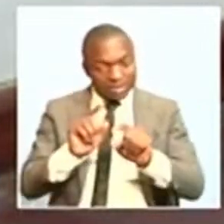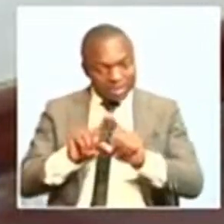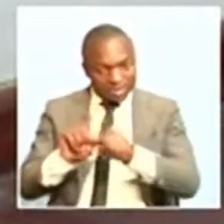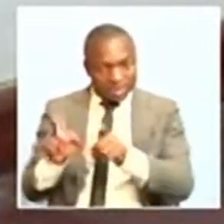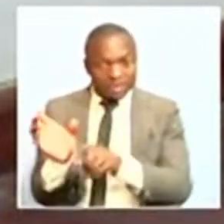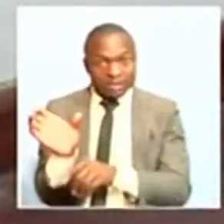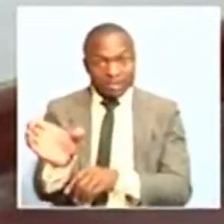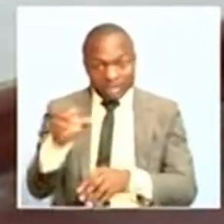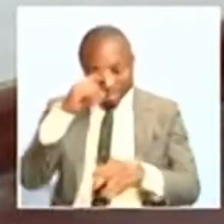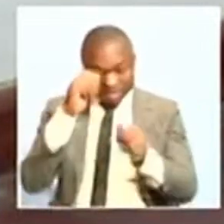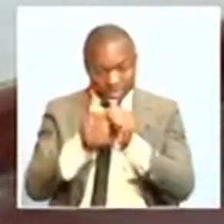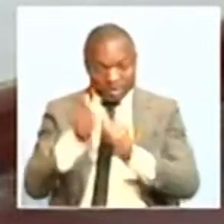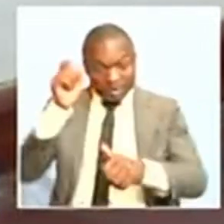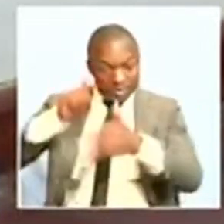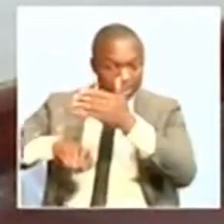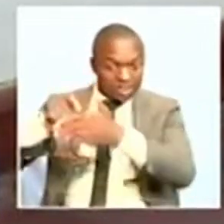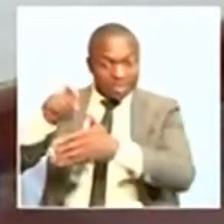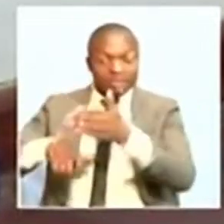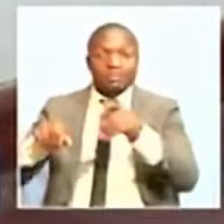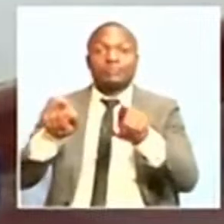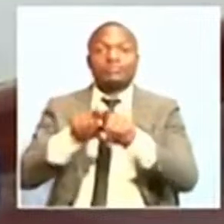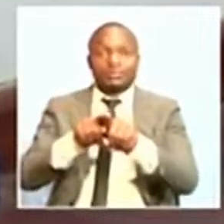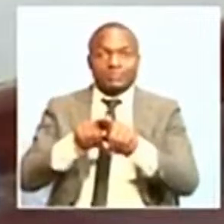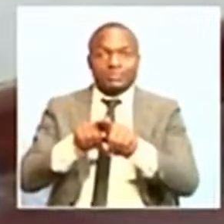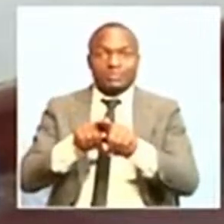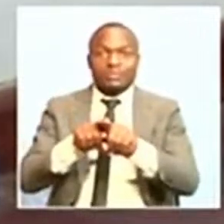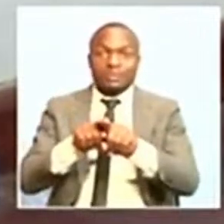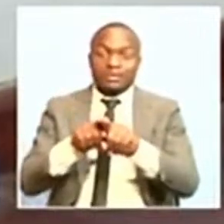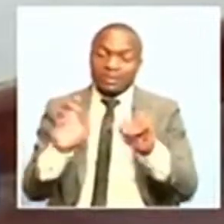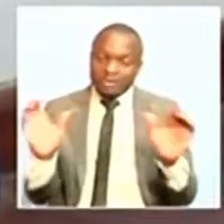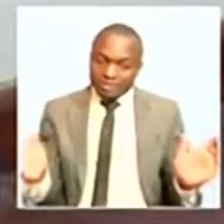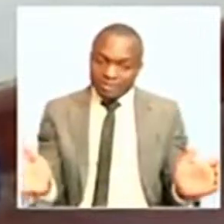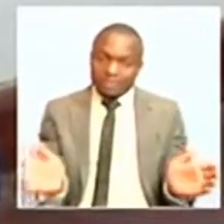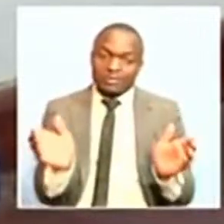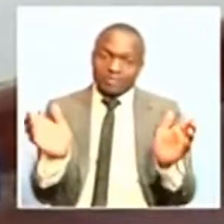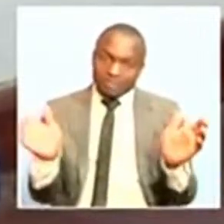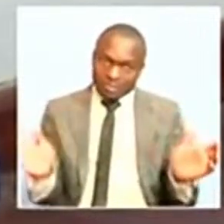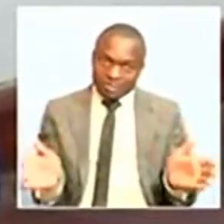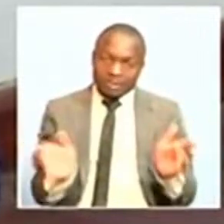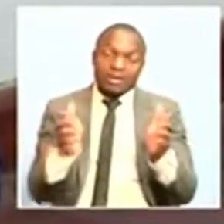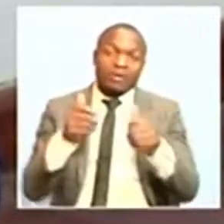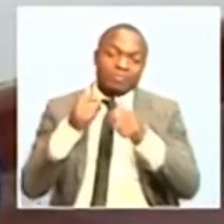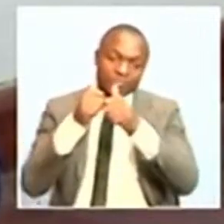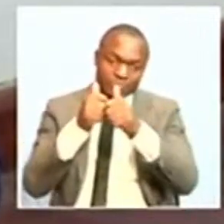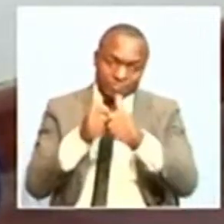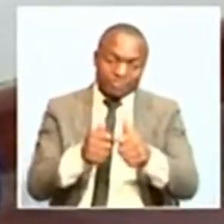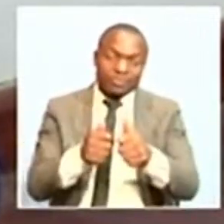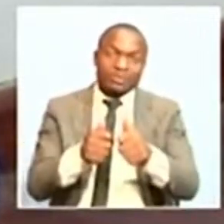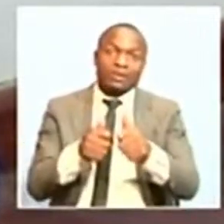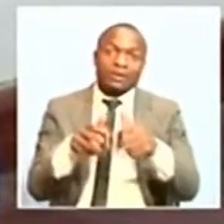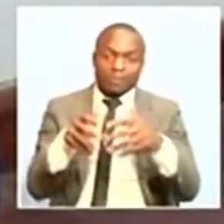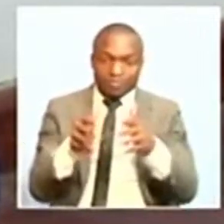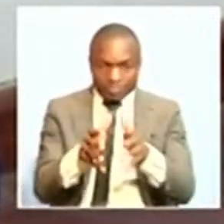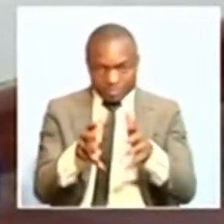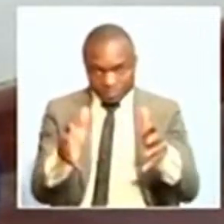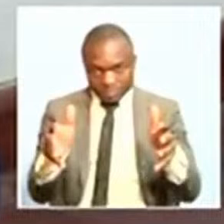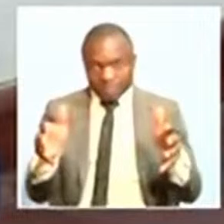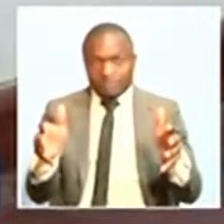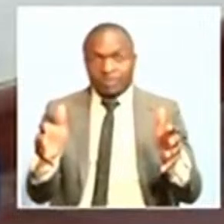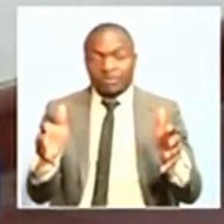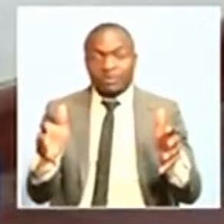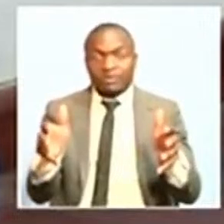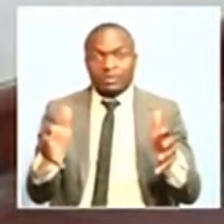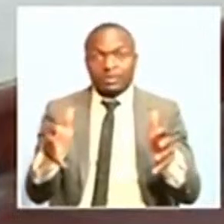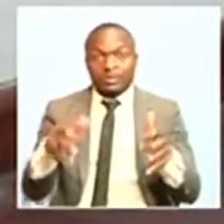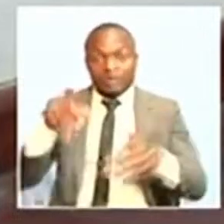sectors, because they will be taxed the same. So it encourages fairness, encourages compliance, and also expands the